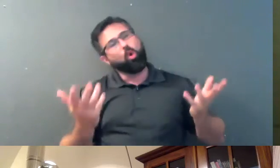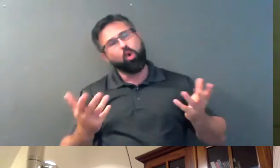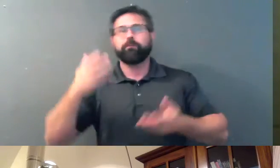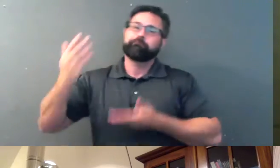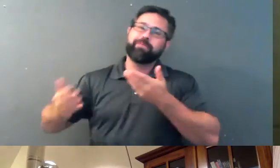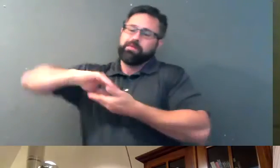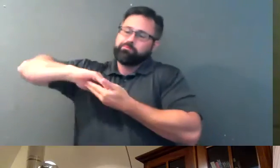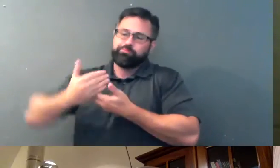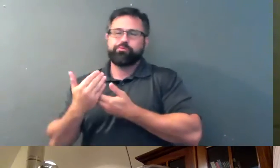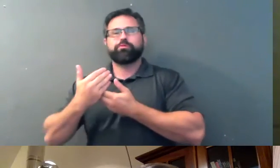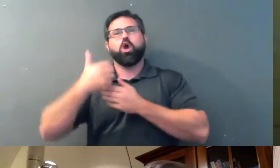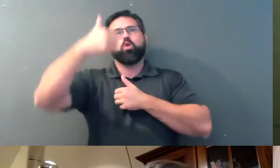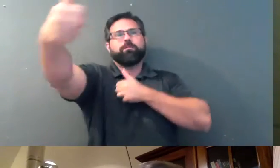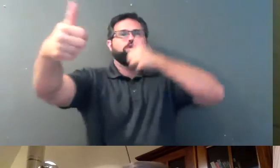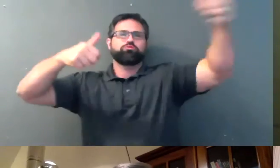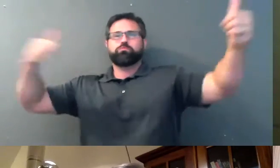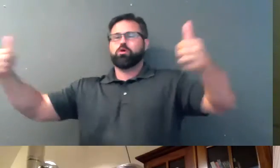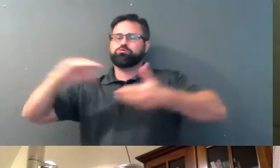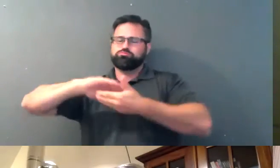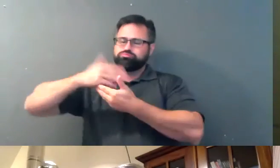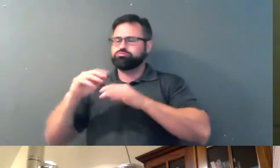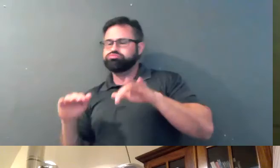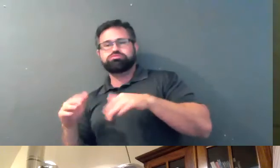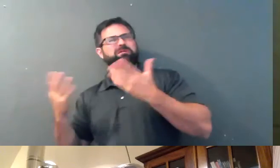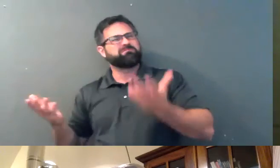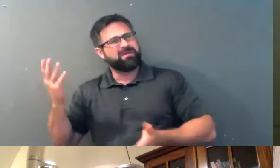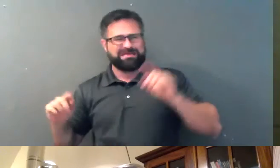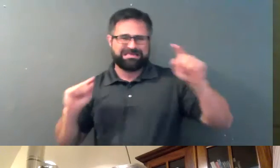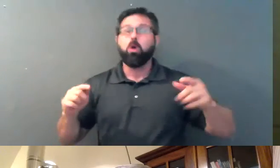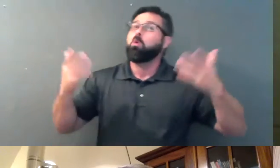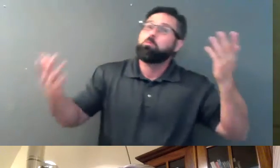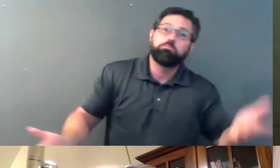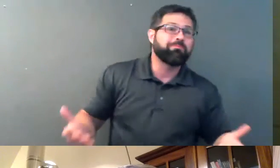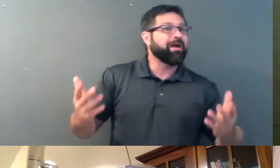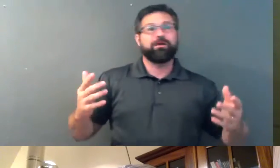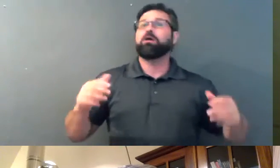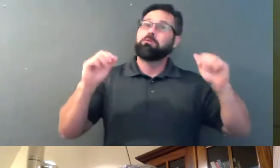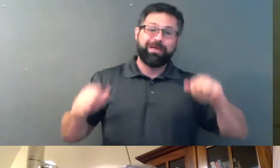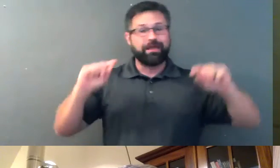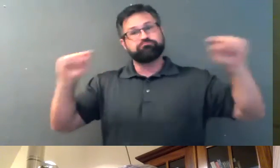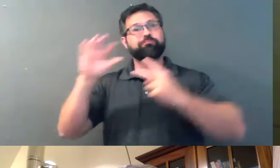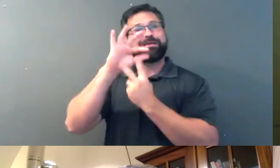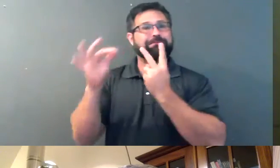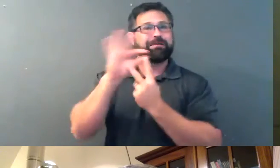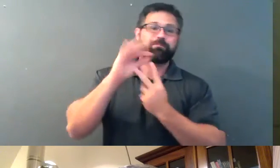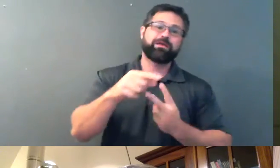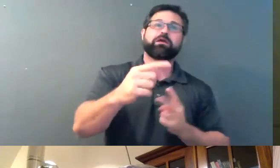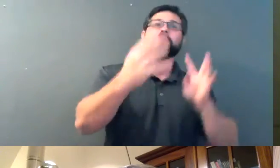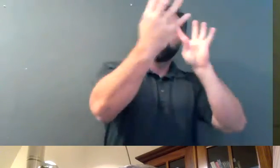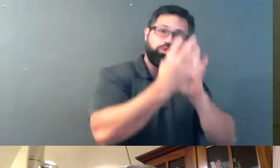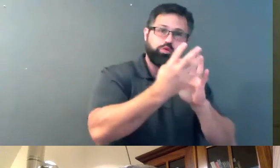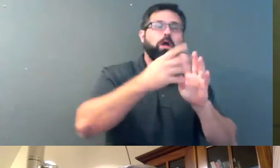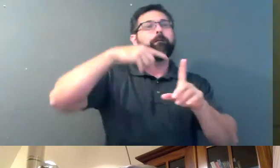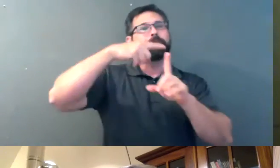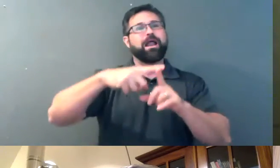which include both online and in-person meetings, so that we can continue to carry out